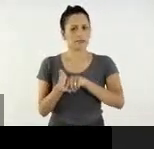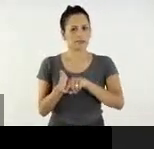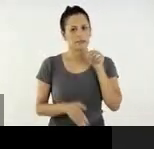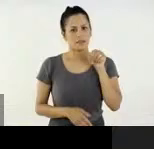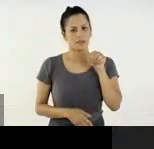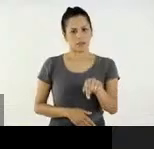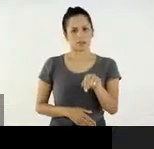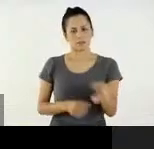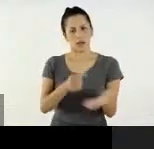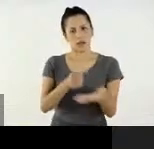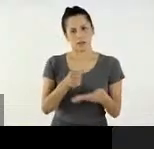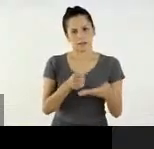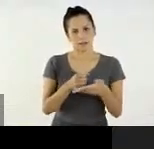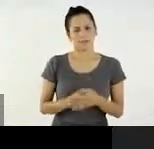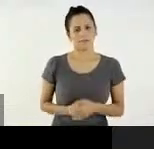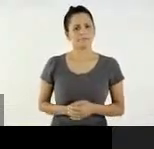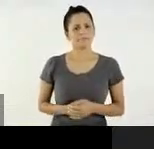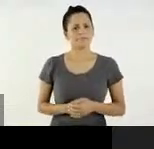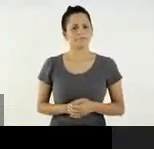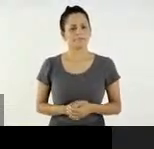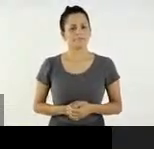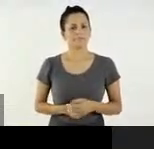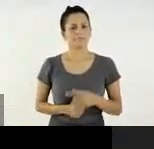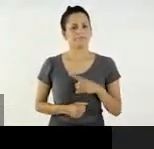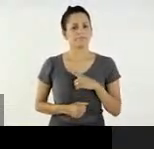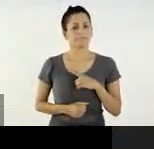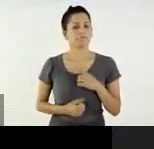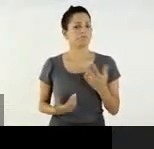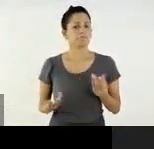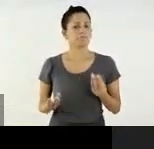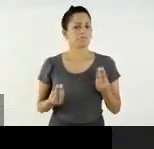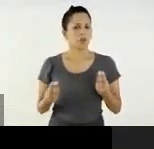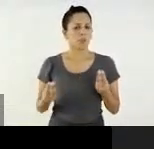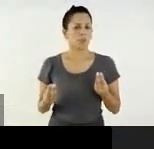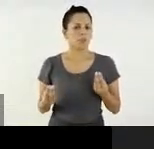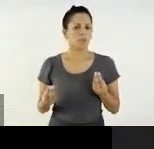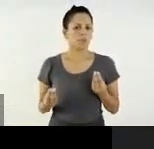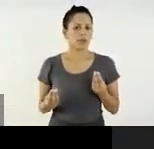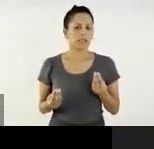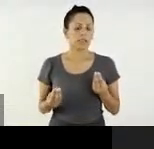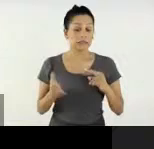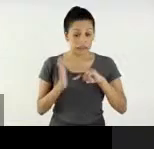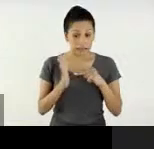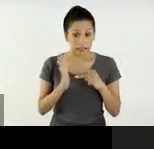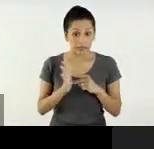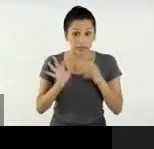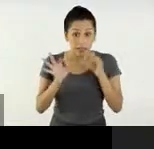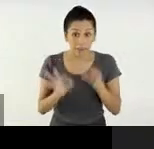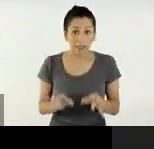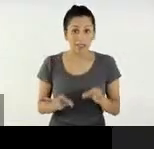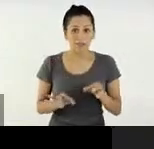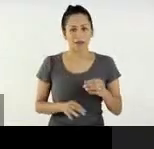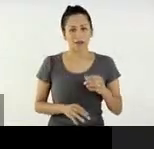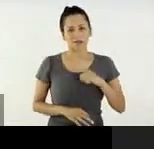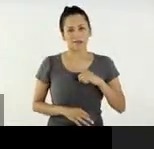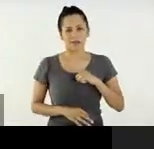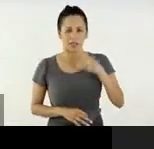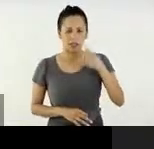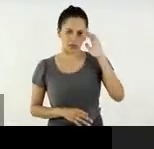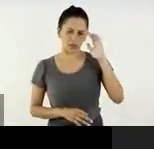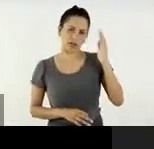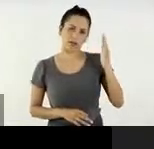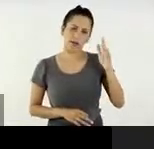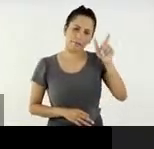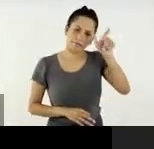like? To quote the Canadian writer and curator Sophie Hackett on the subject, does optimism have an